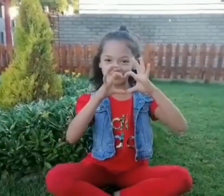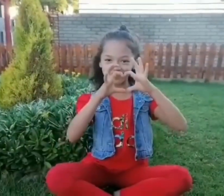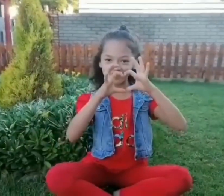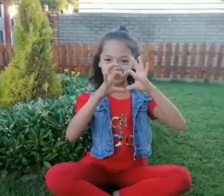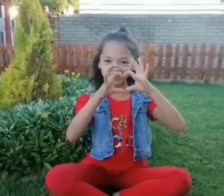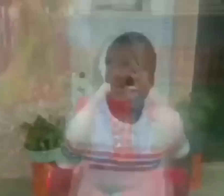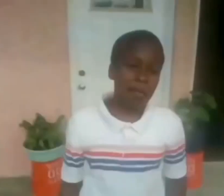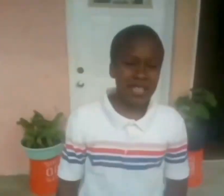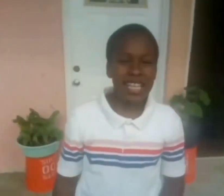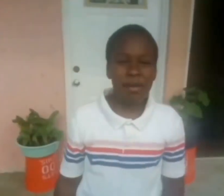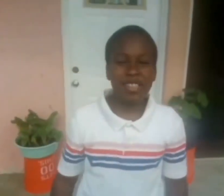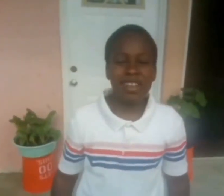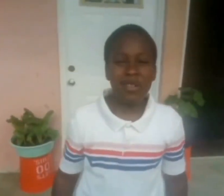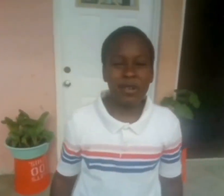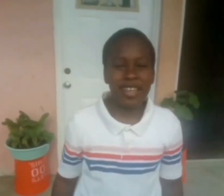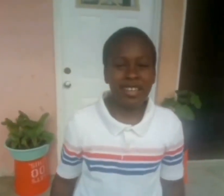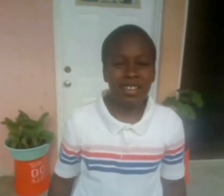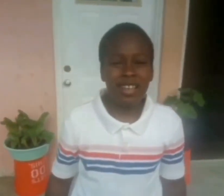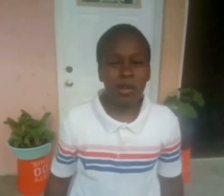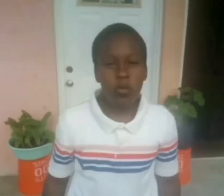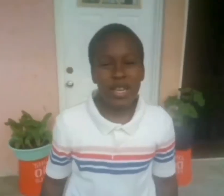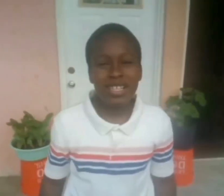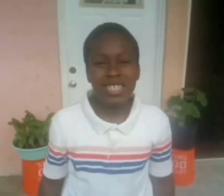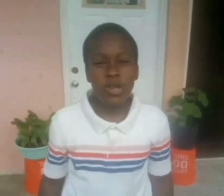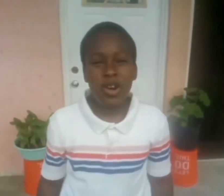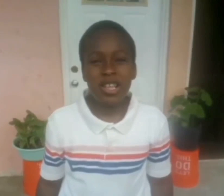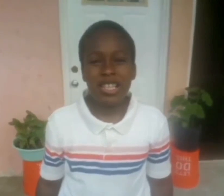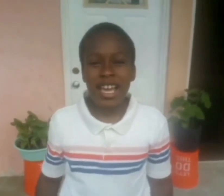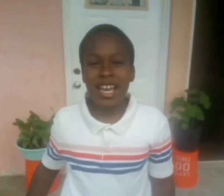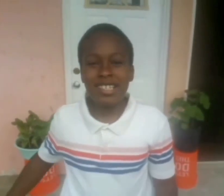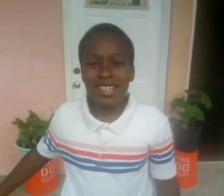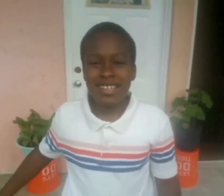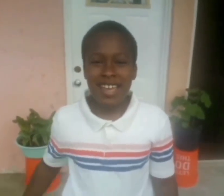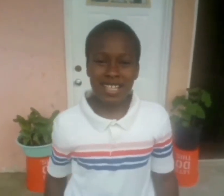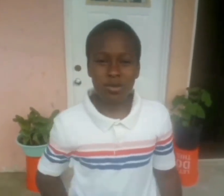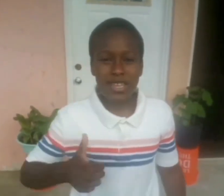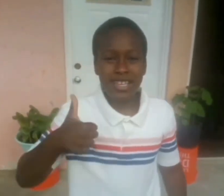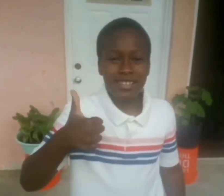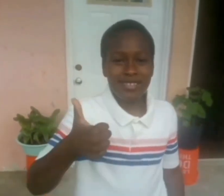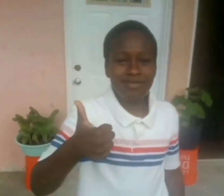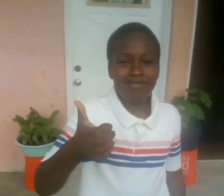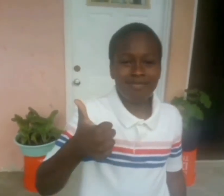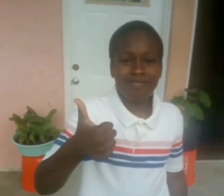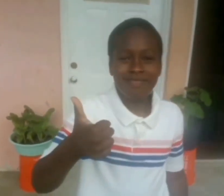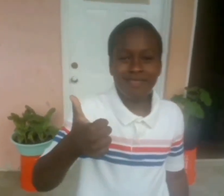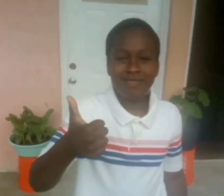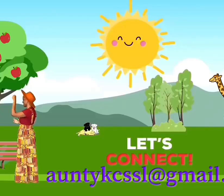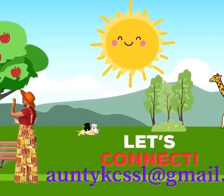Happy Sabbath, everyone, and we'll see you all again next week.